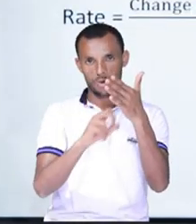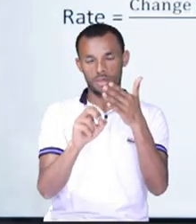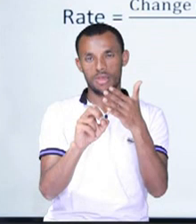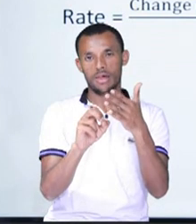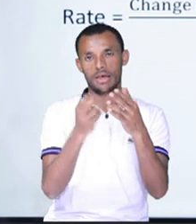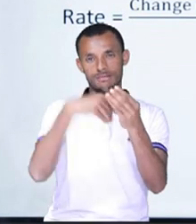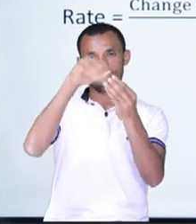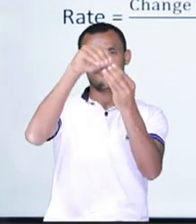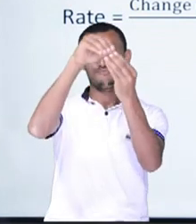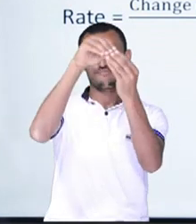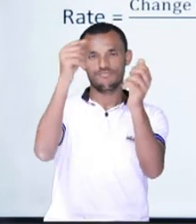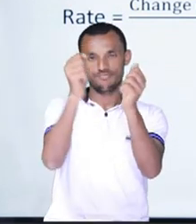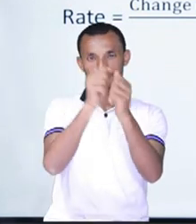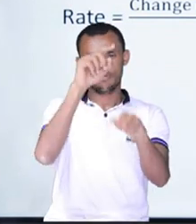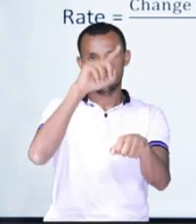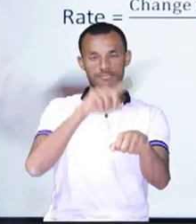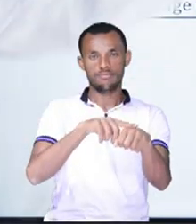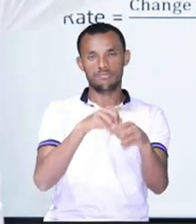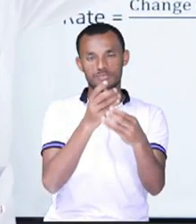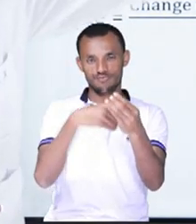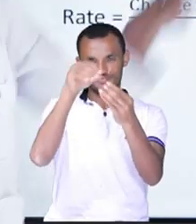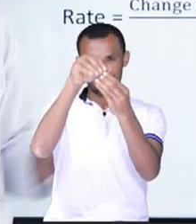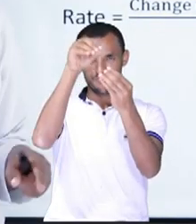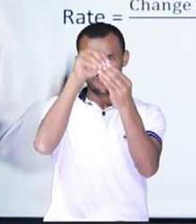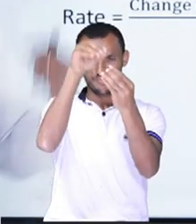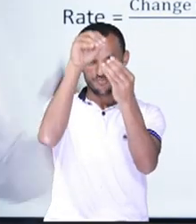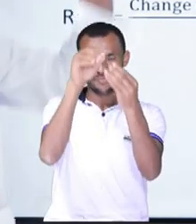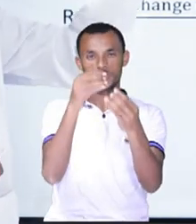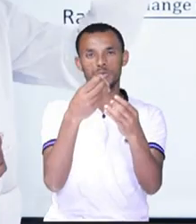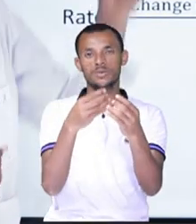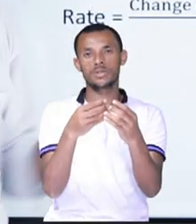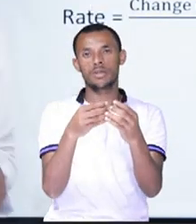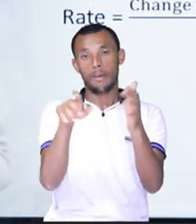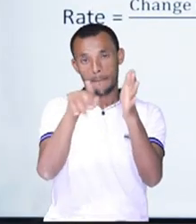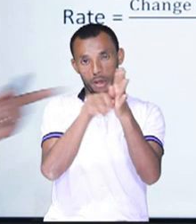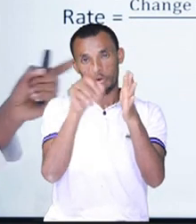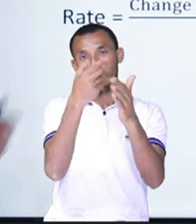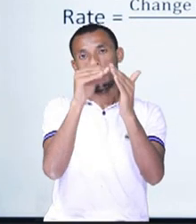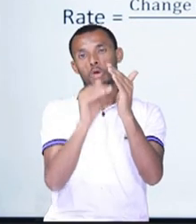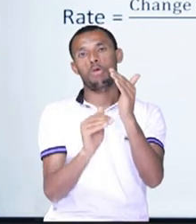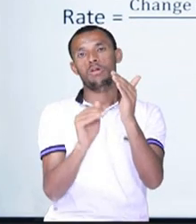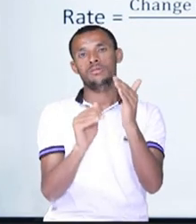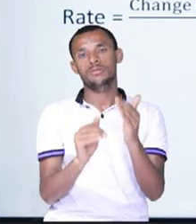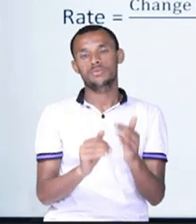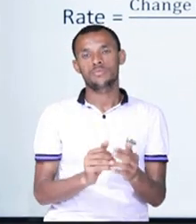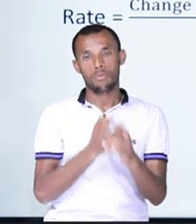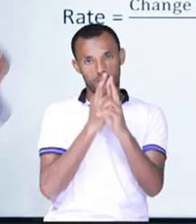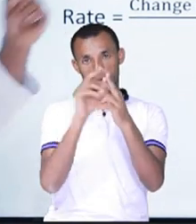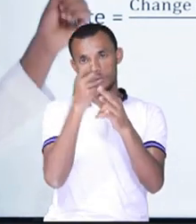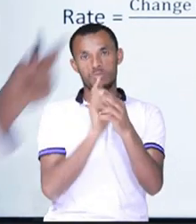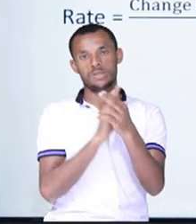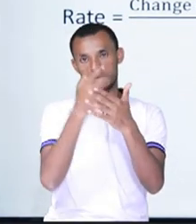product increases with time. Increases plus, decreases minus. This is the difference between minus and